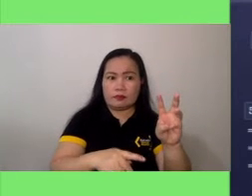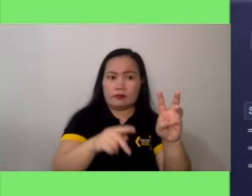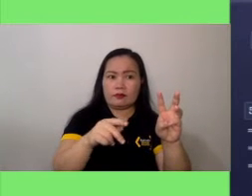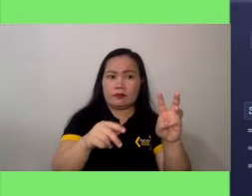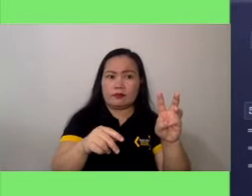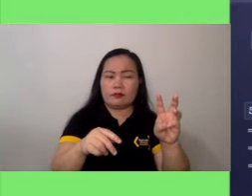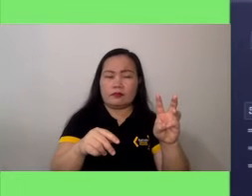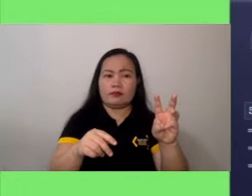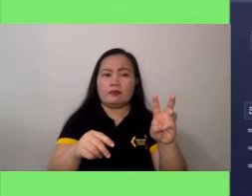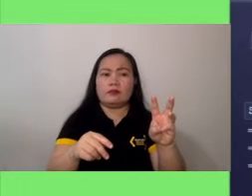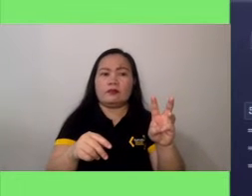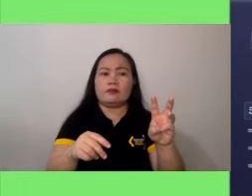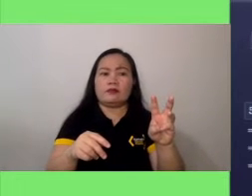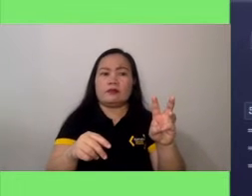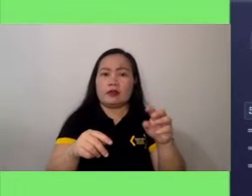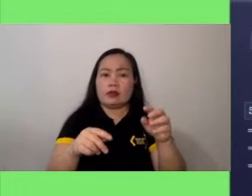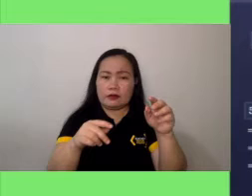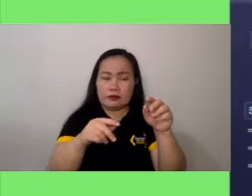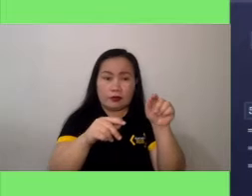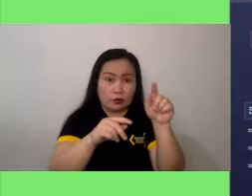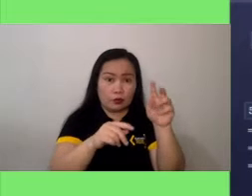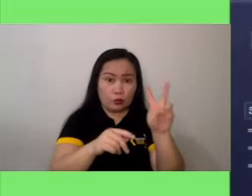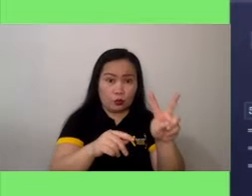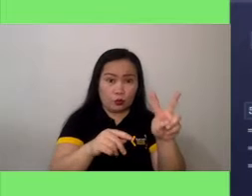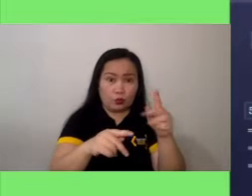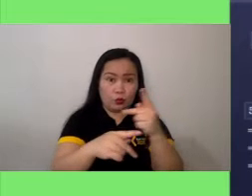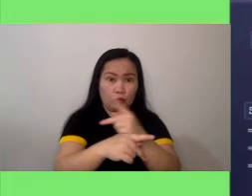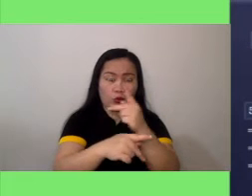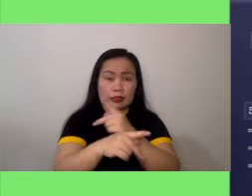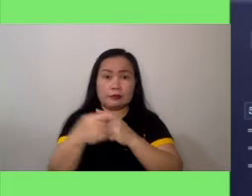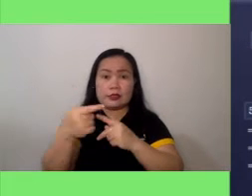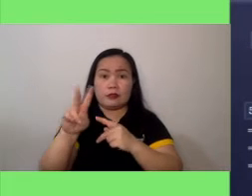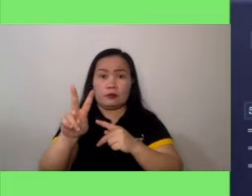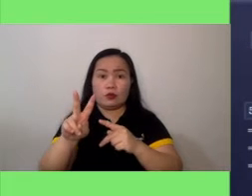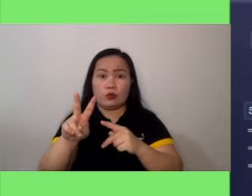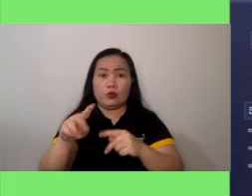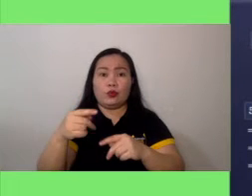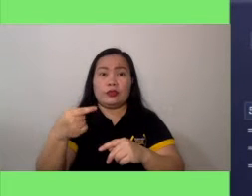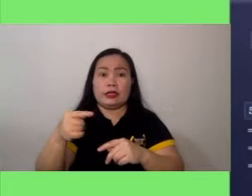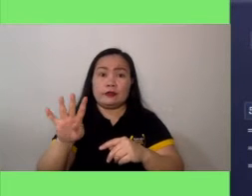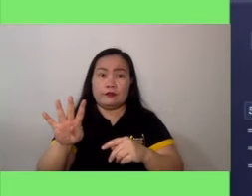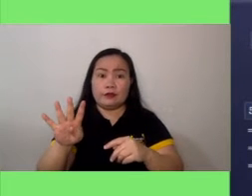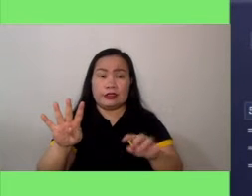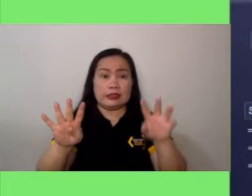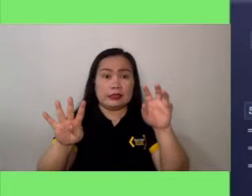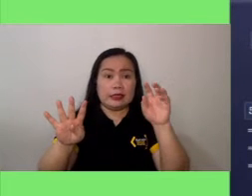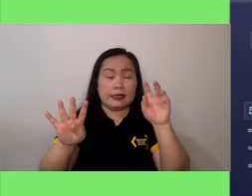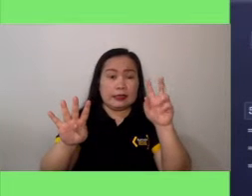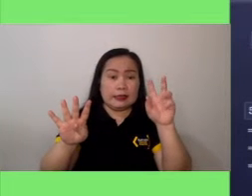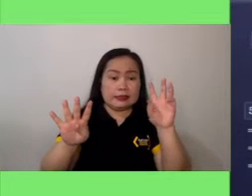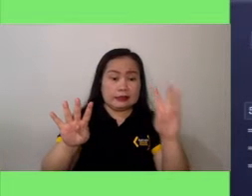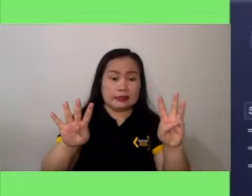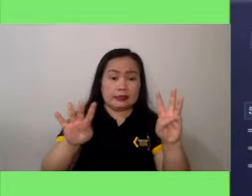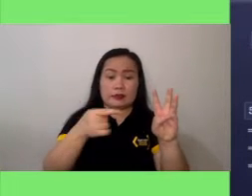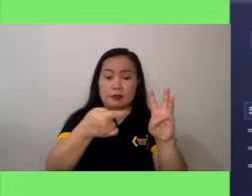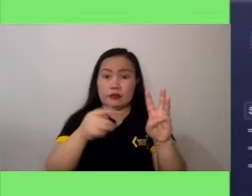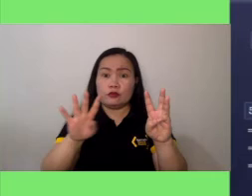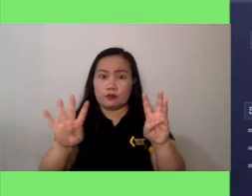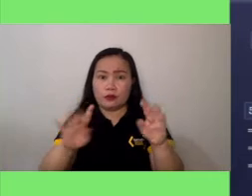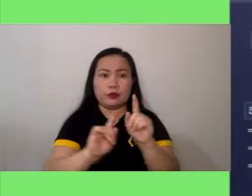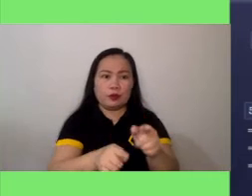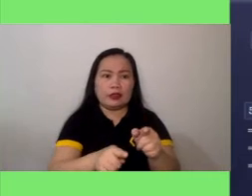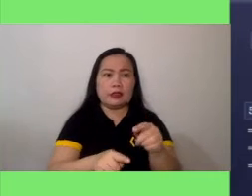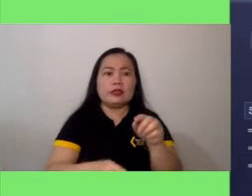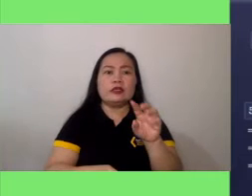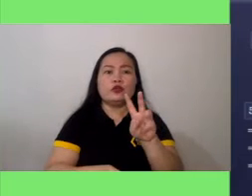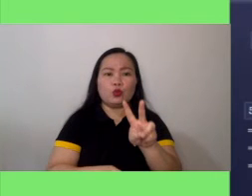So, 6 plus negative 4, positive 2 pa rin po yun. Okay? Let's have number 6. So, I have here B